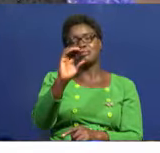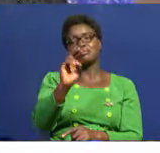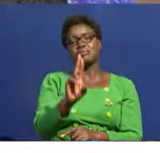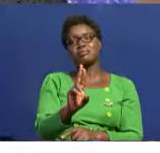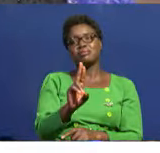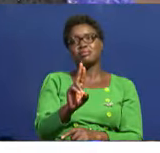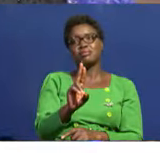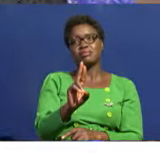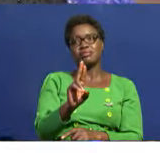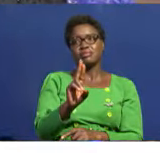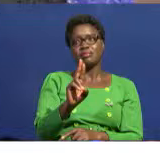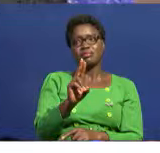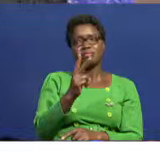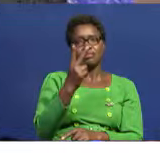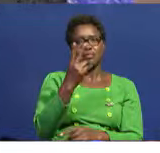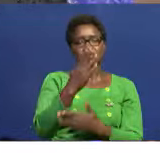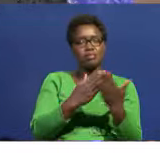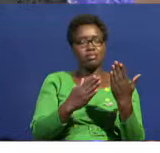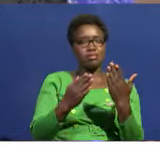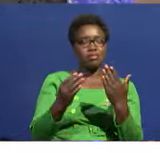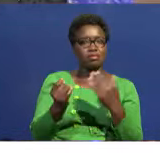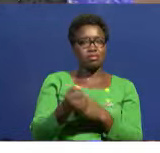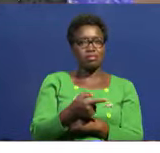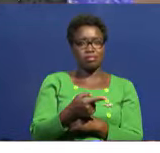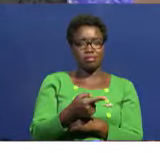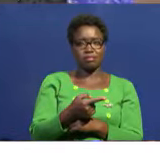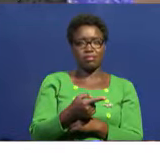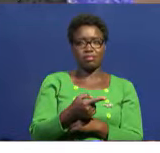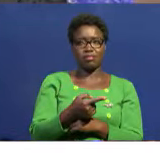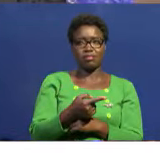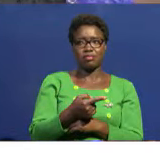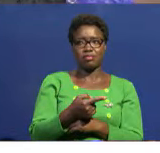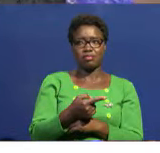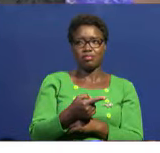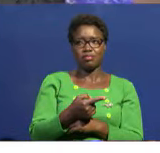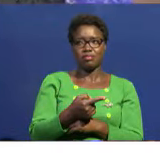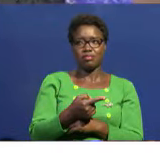for 2.5 months.